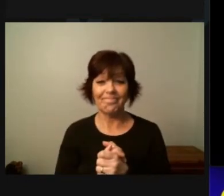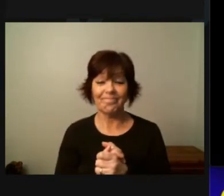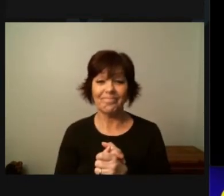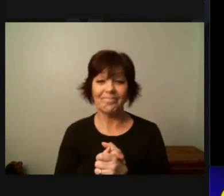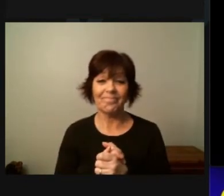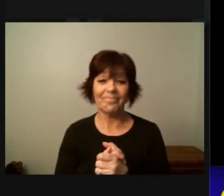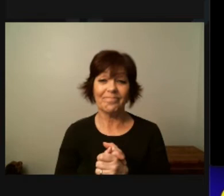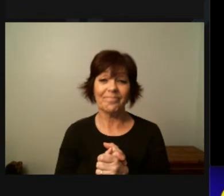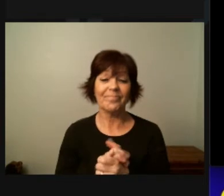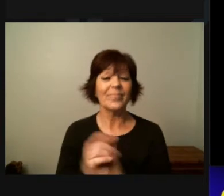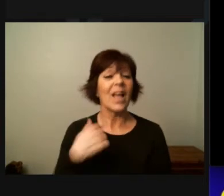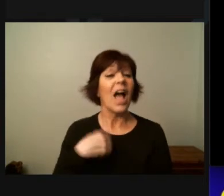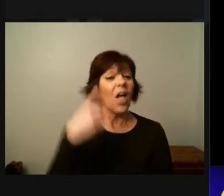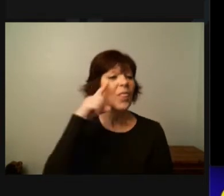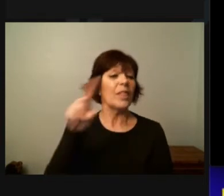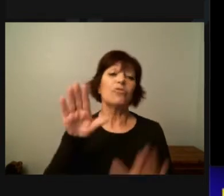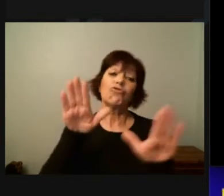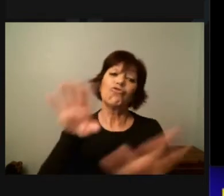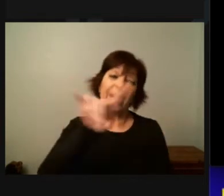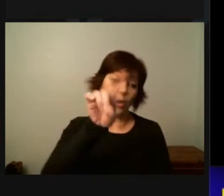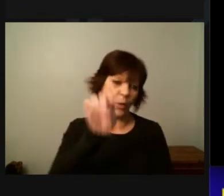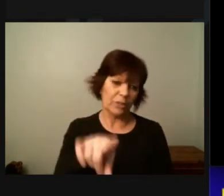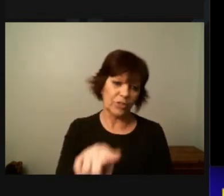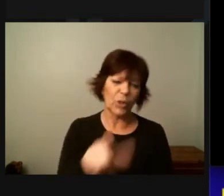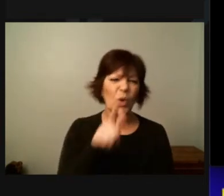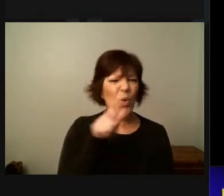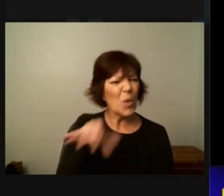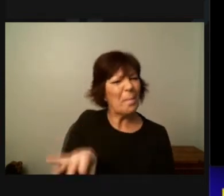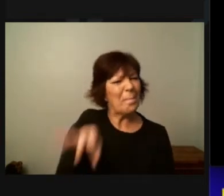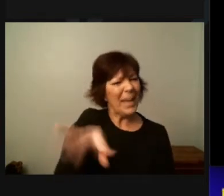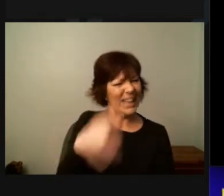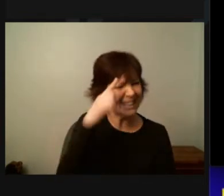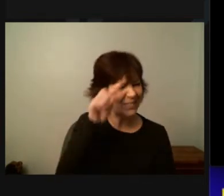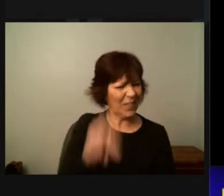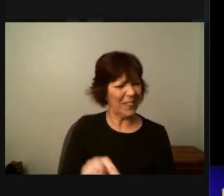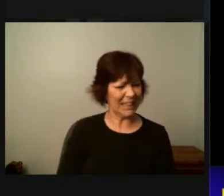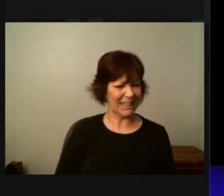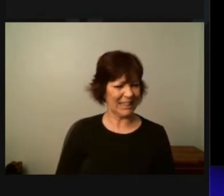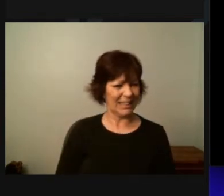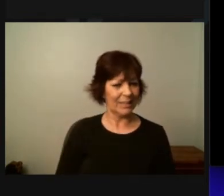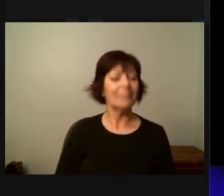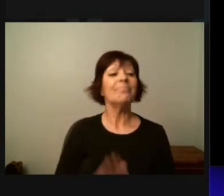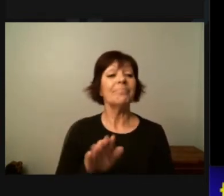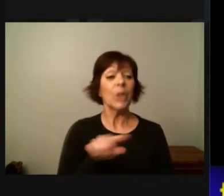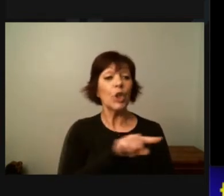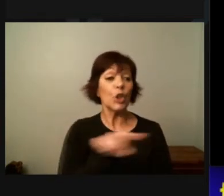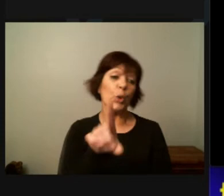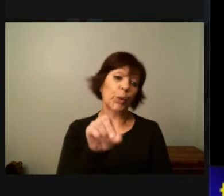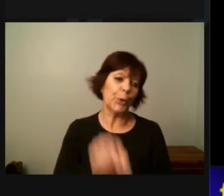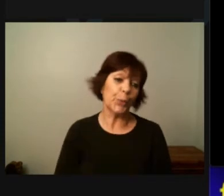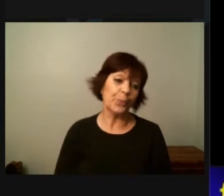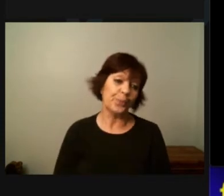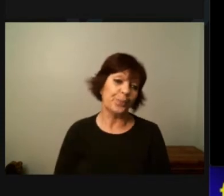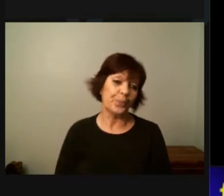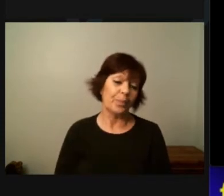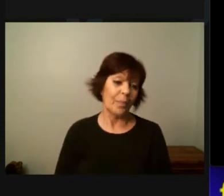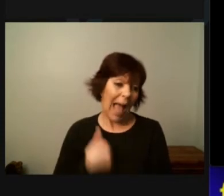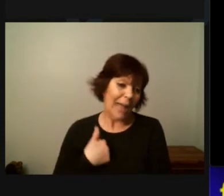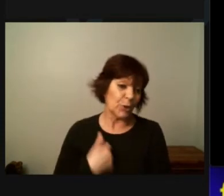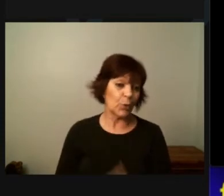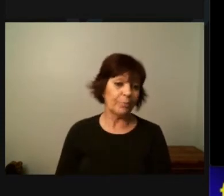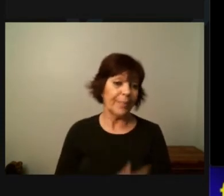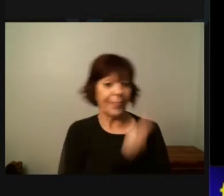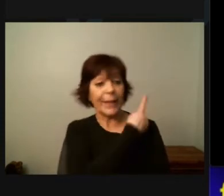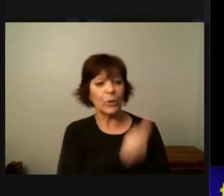So I thought this was a great question. Who pays for this vaccine? Well, you do. I do.